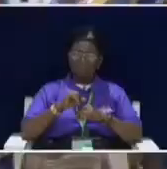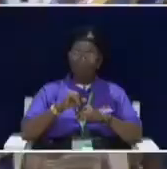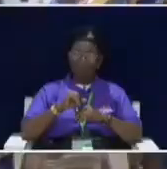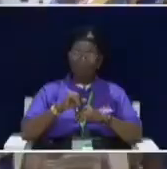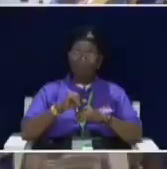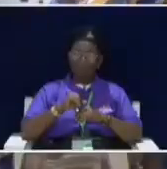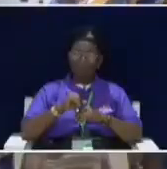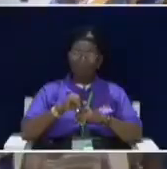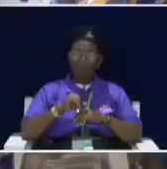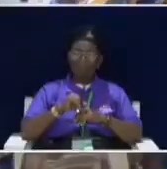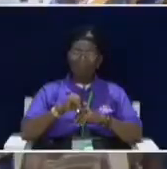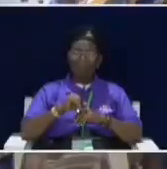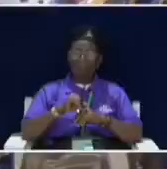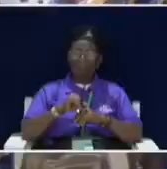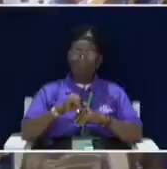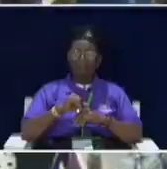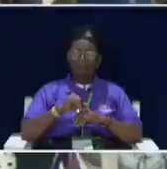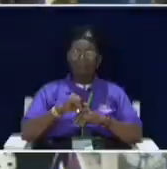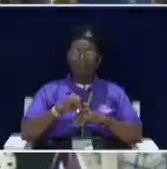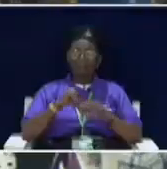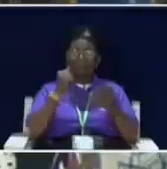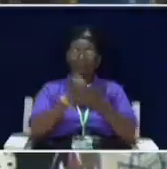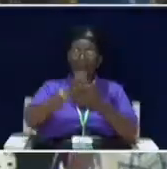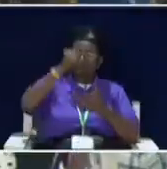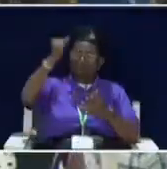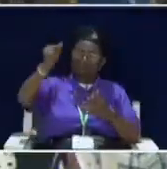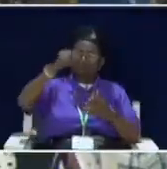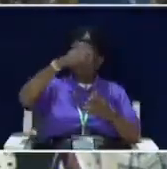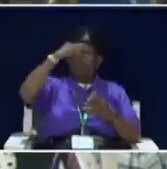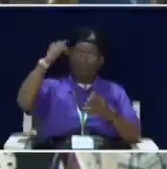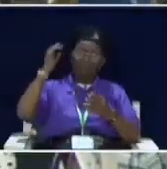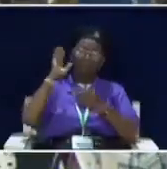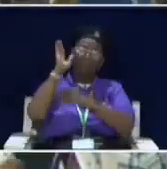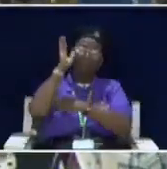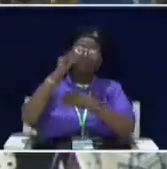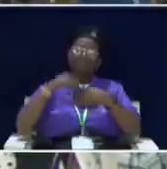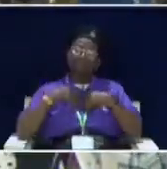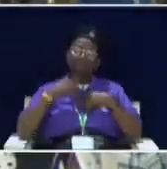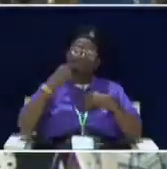Because God has noticed you. Nítorí Ọlọ́run ti fiyè sí ọ.